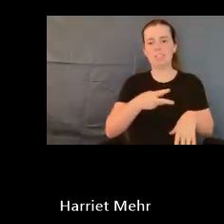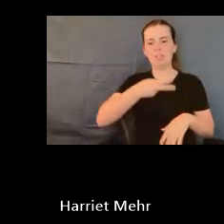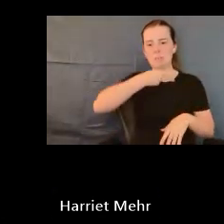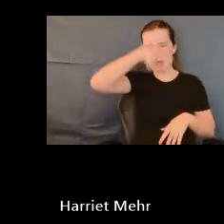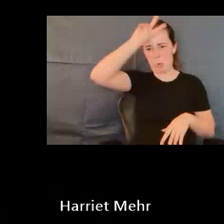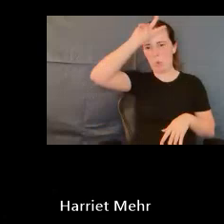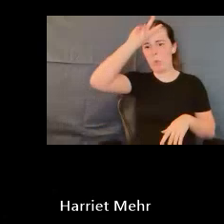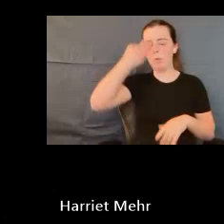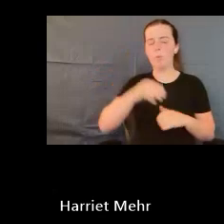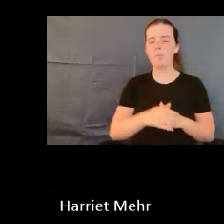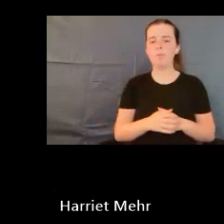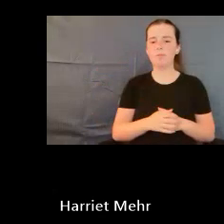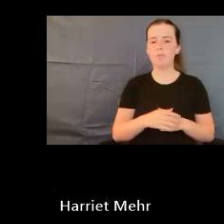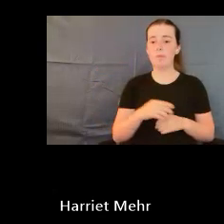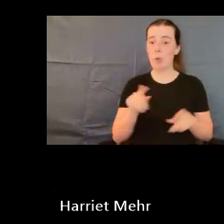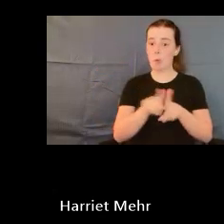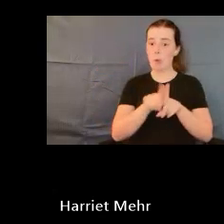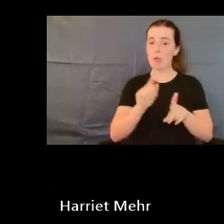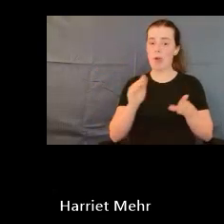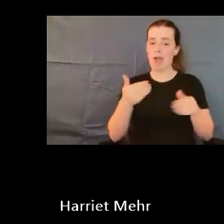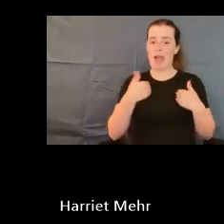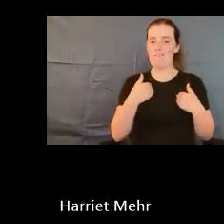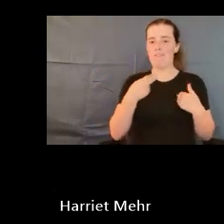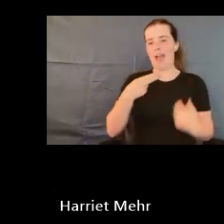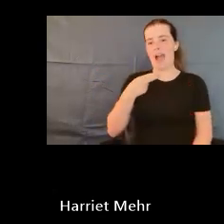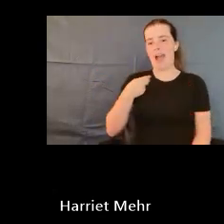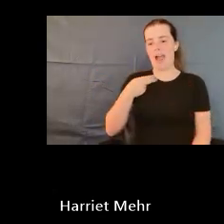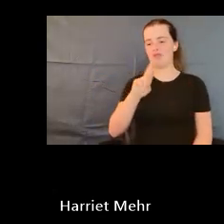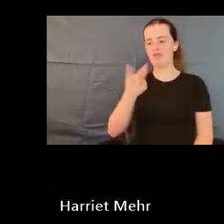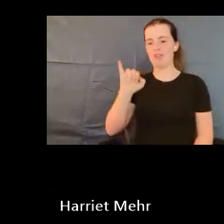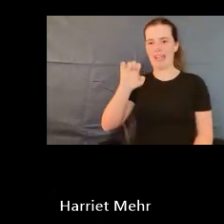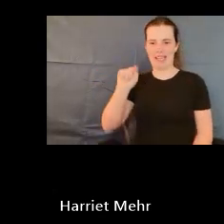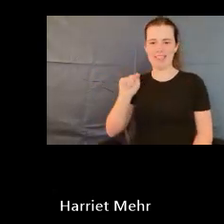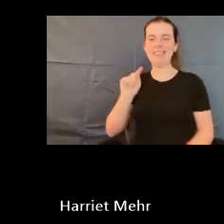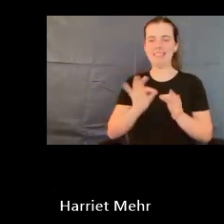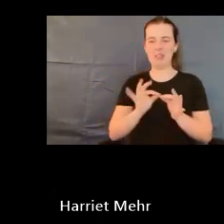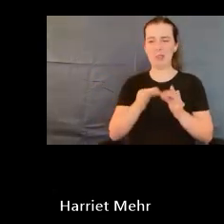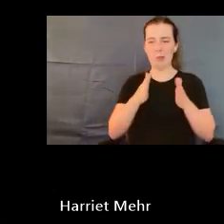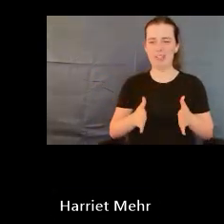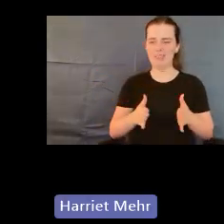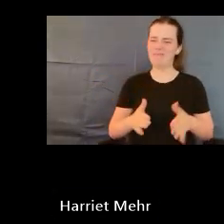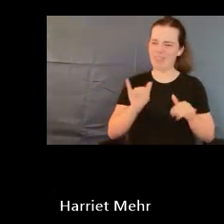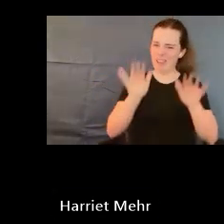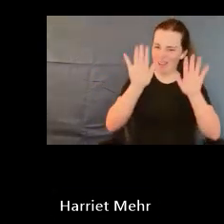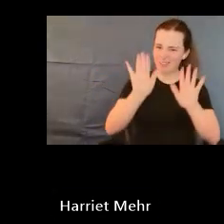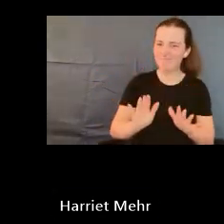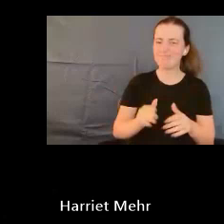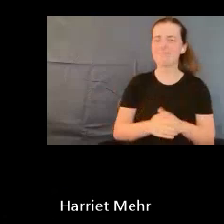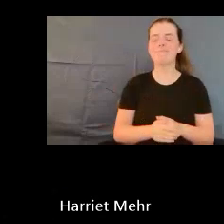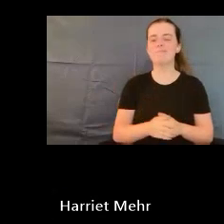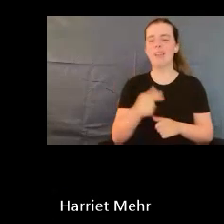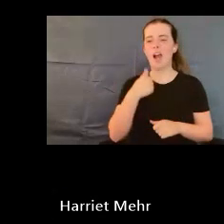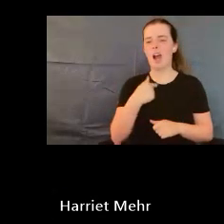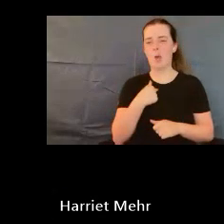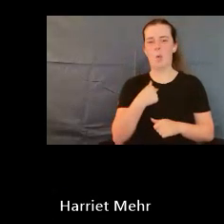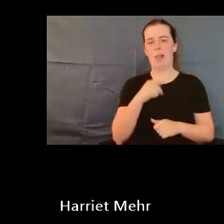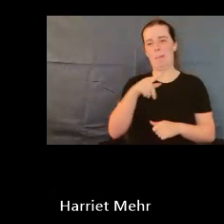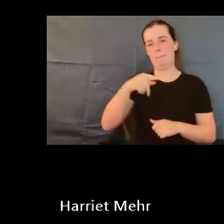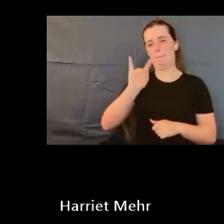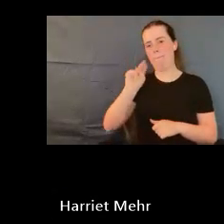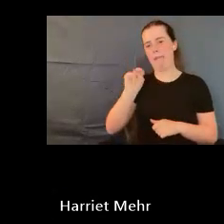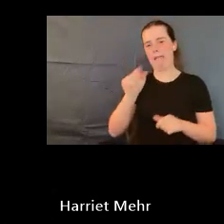And we also have Harriet on this call, who is an interpreter. So that is really awesome. And I will pin both of those